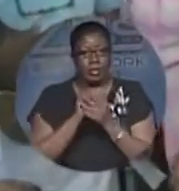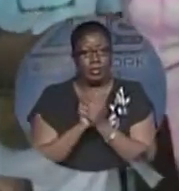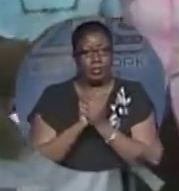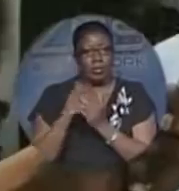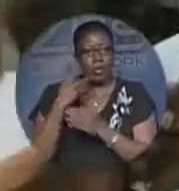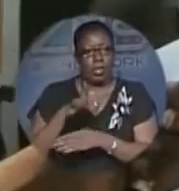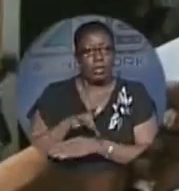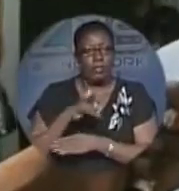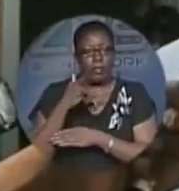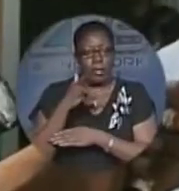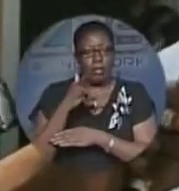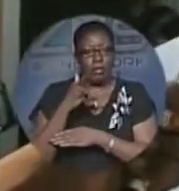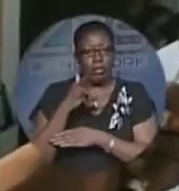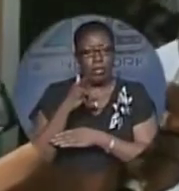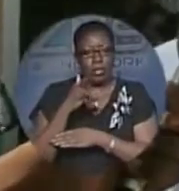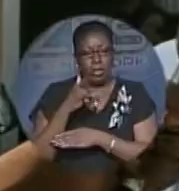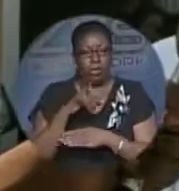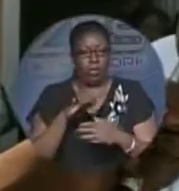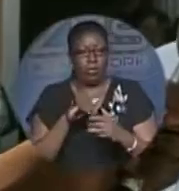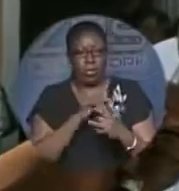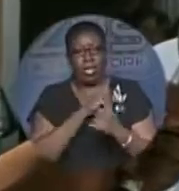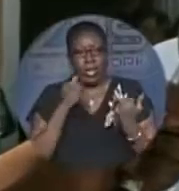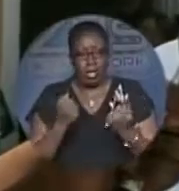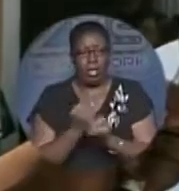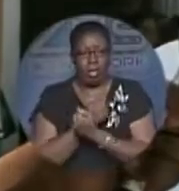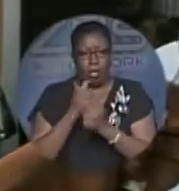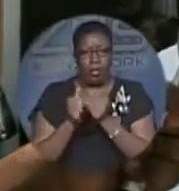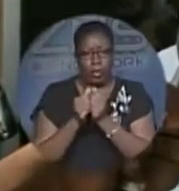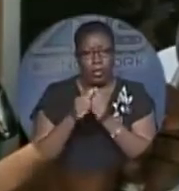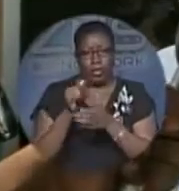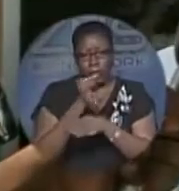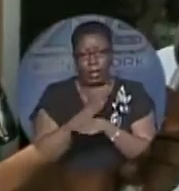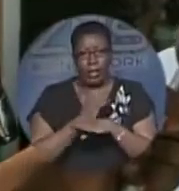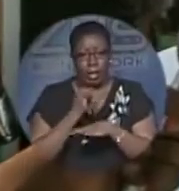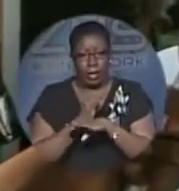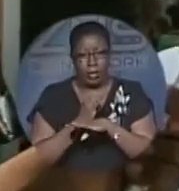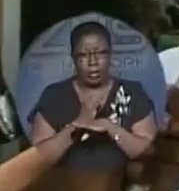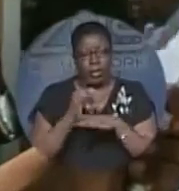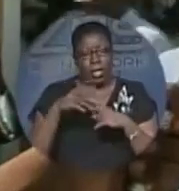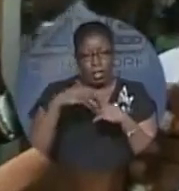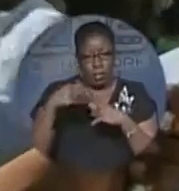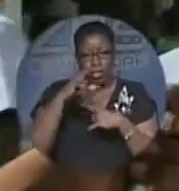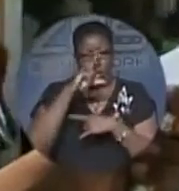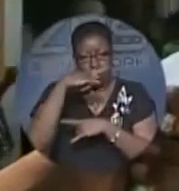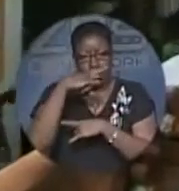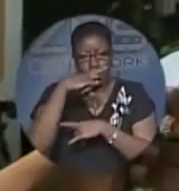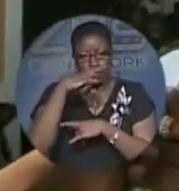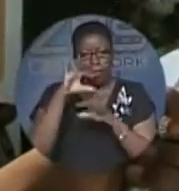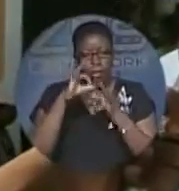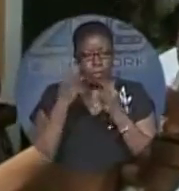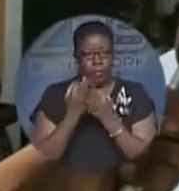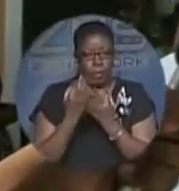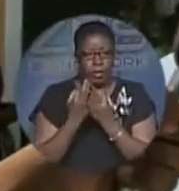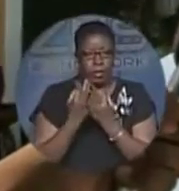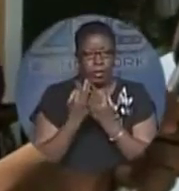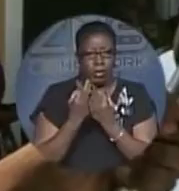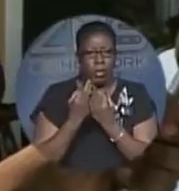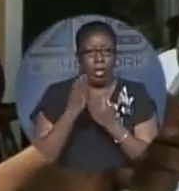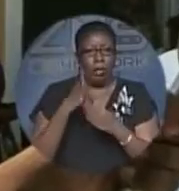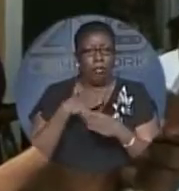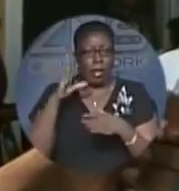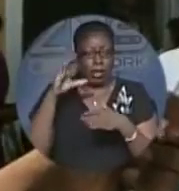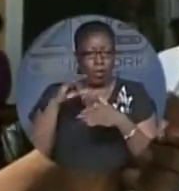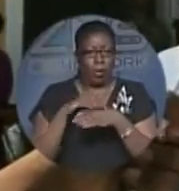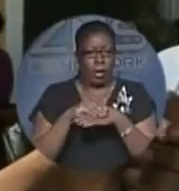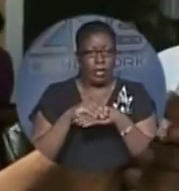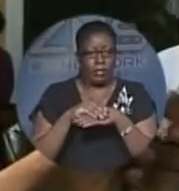feel connection with the island and the people, and especially the kids, very important to us, to our family, to my mother and my wife Donna and